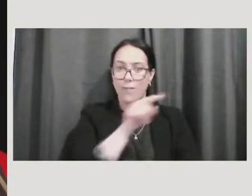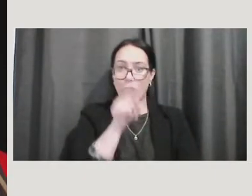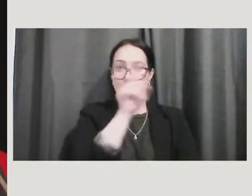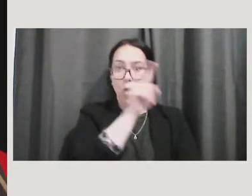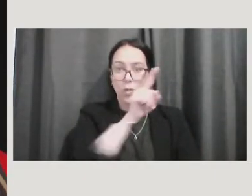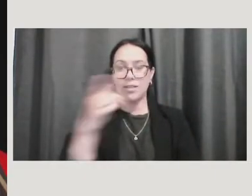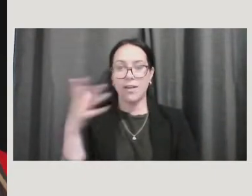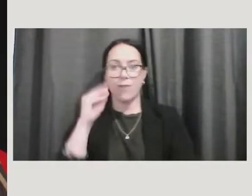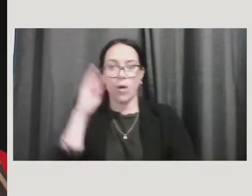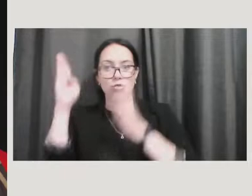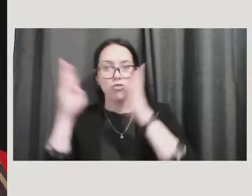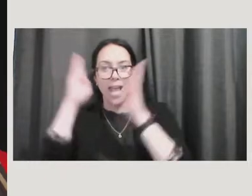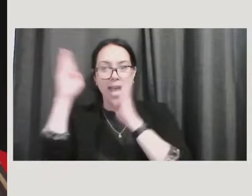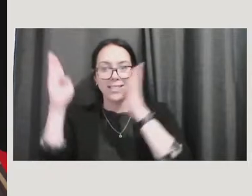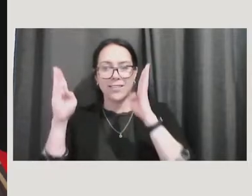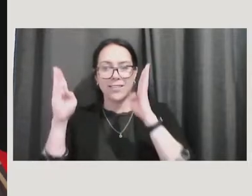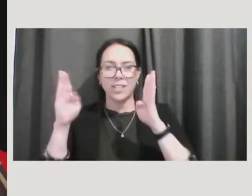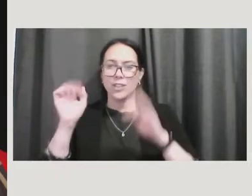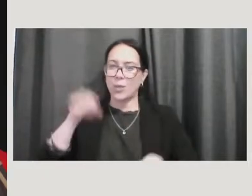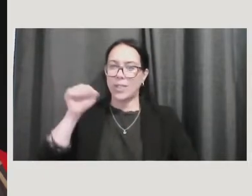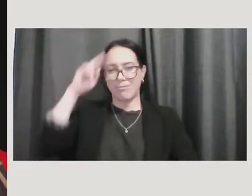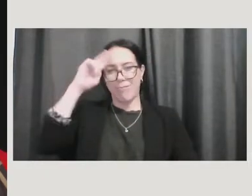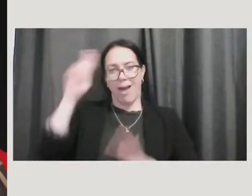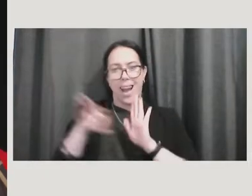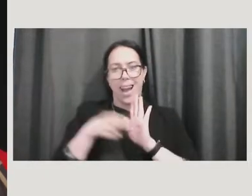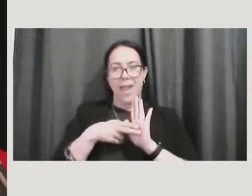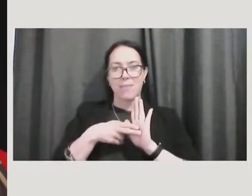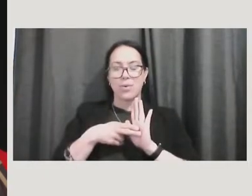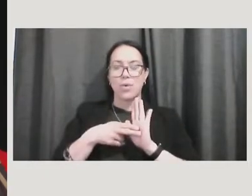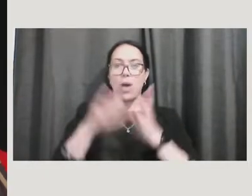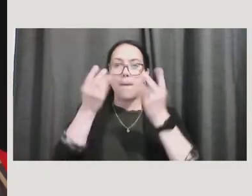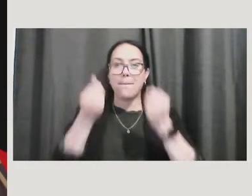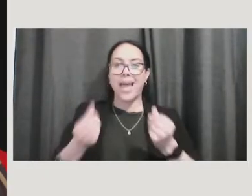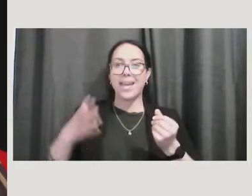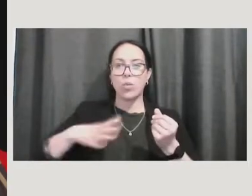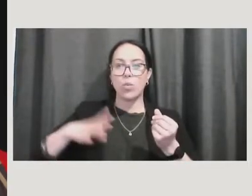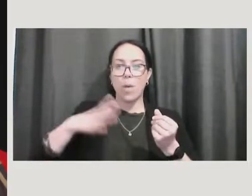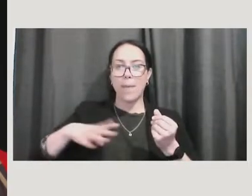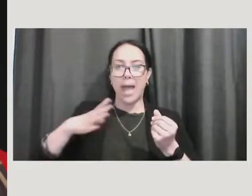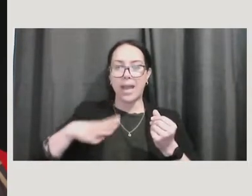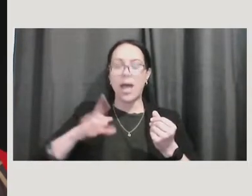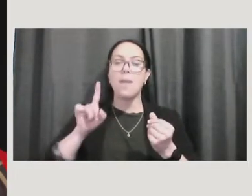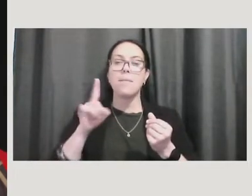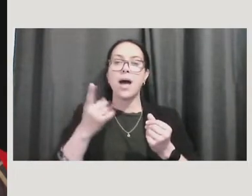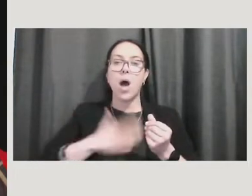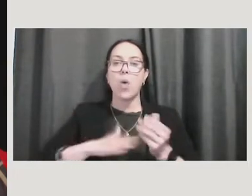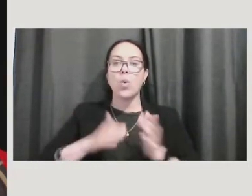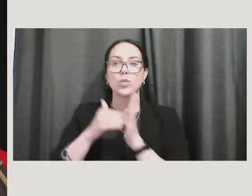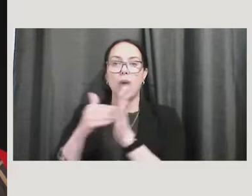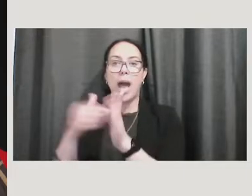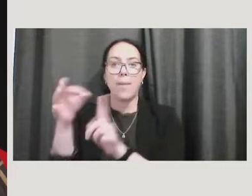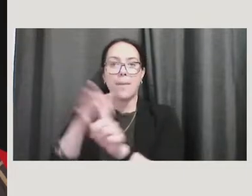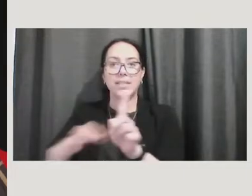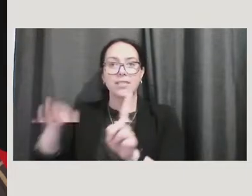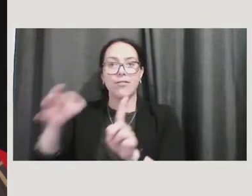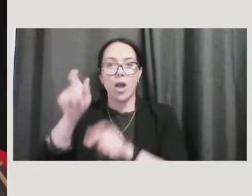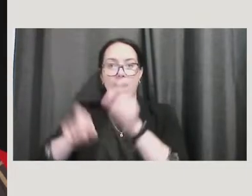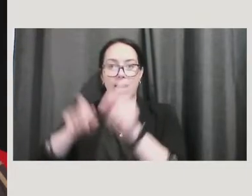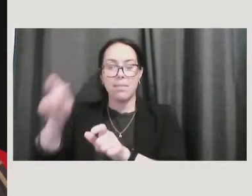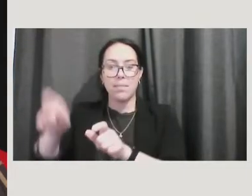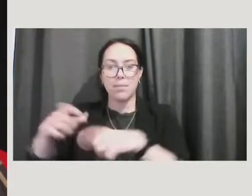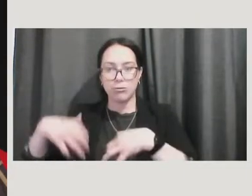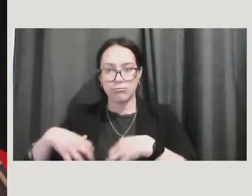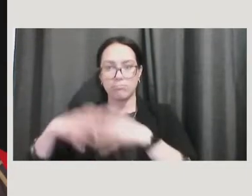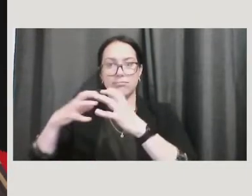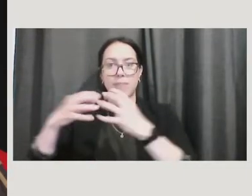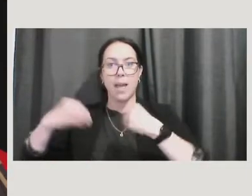like the money woman but also wants to help our Pacifica people get their business up and running get